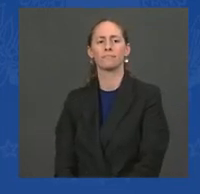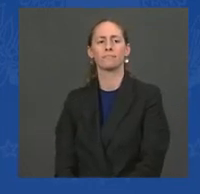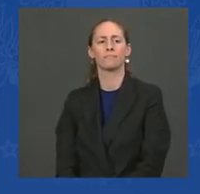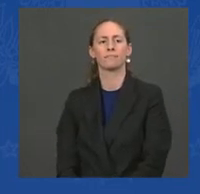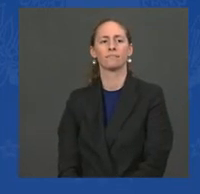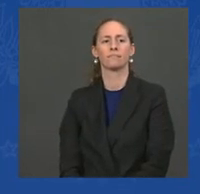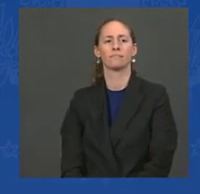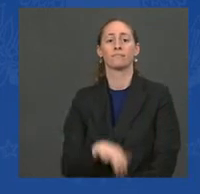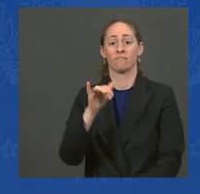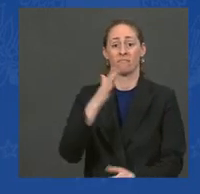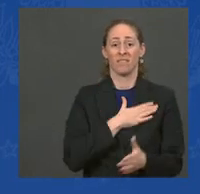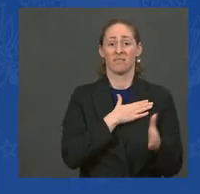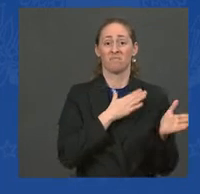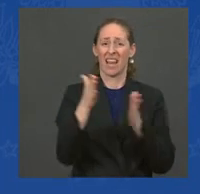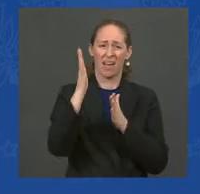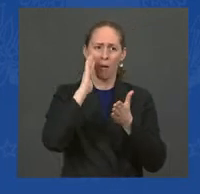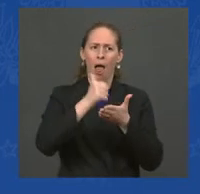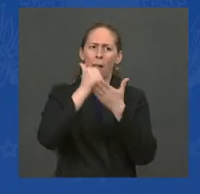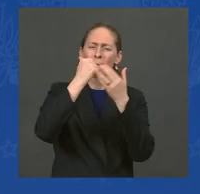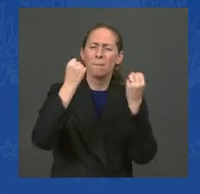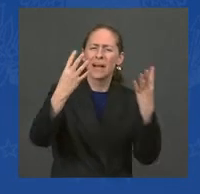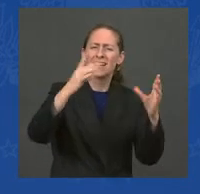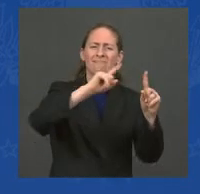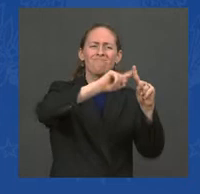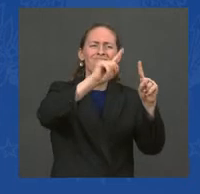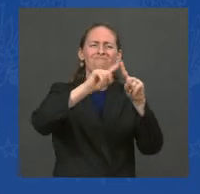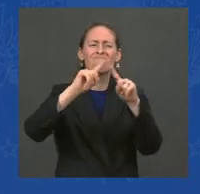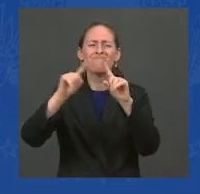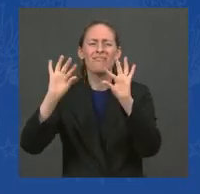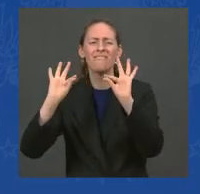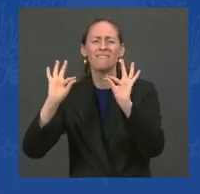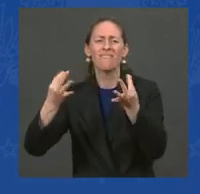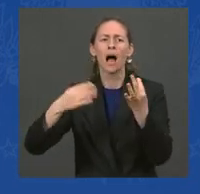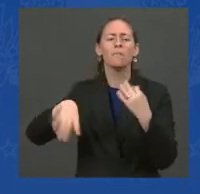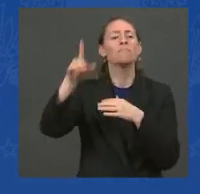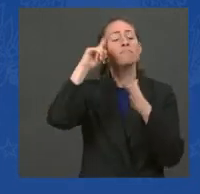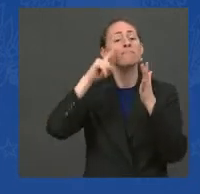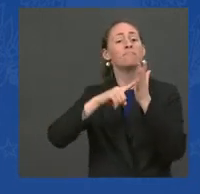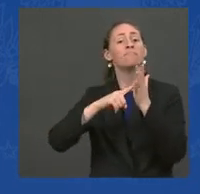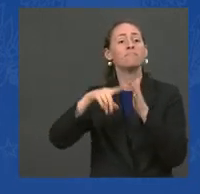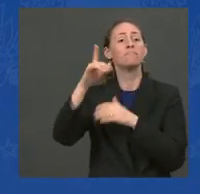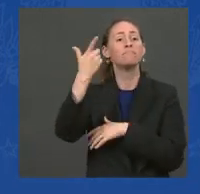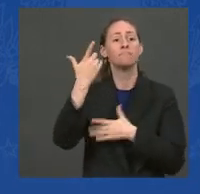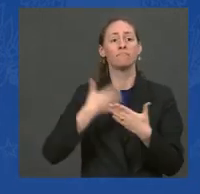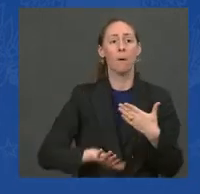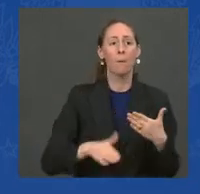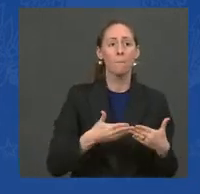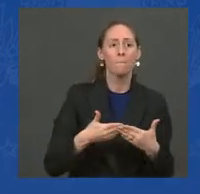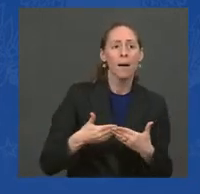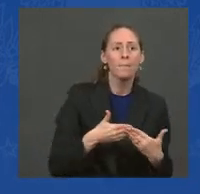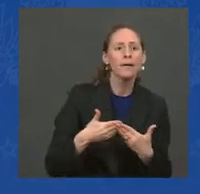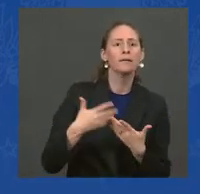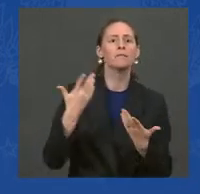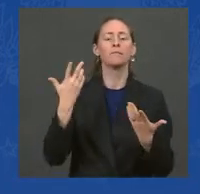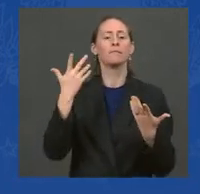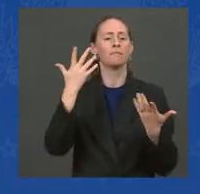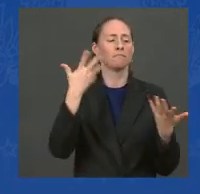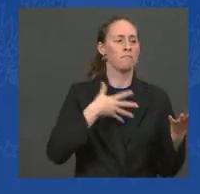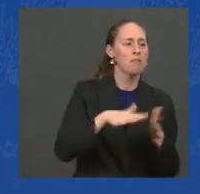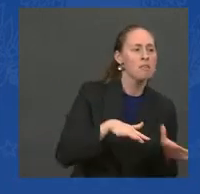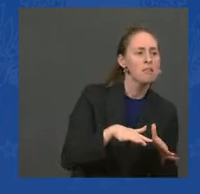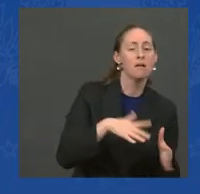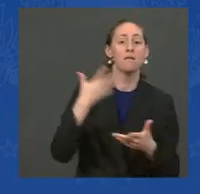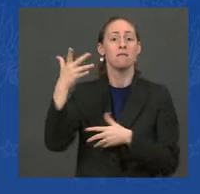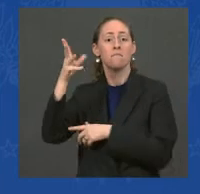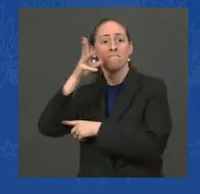to care for their new baby, a child, an elderly relative. It's going to extend the tax credit for families with